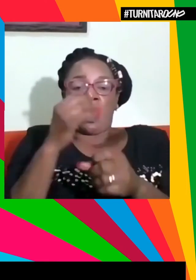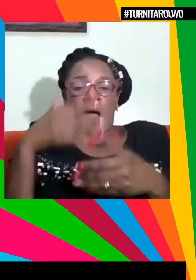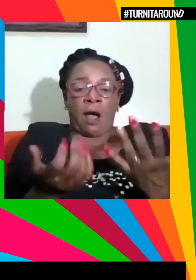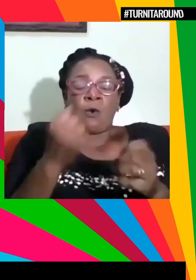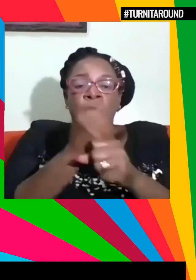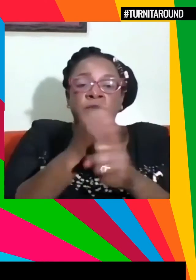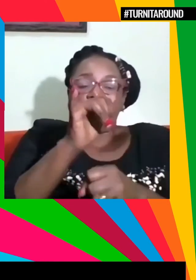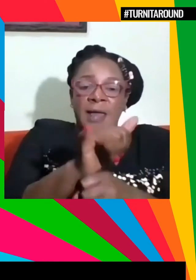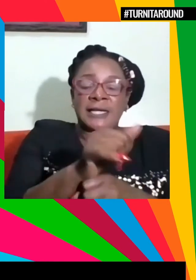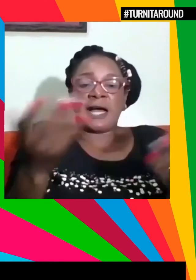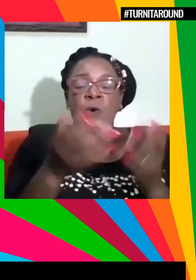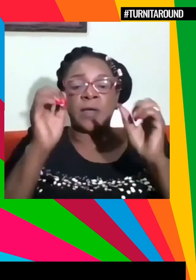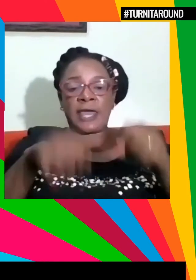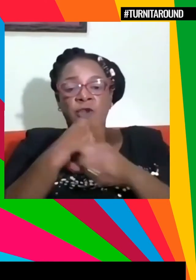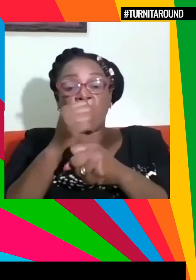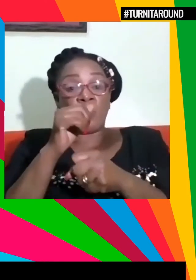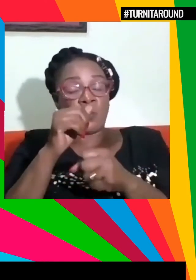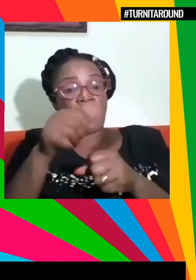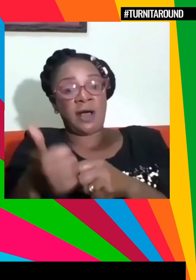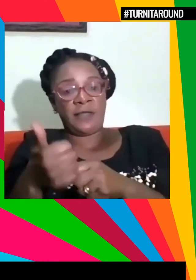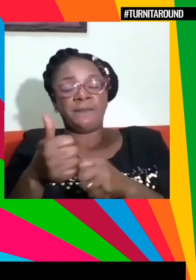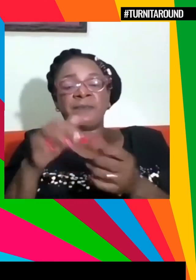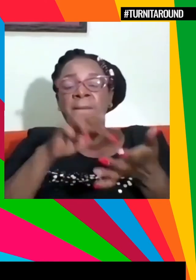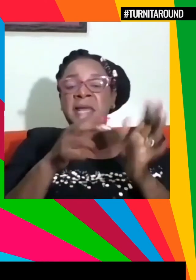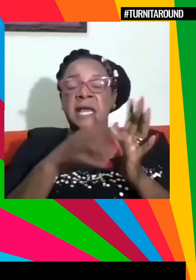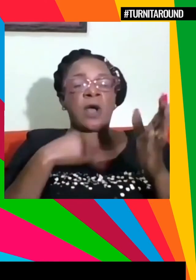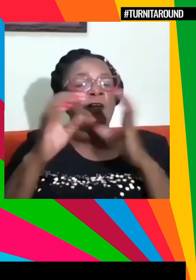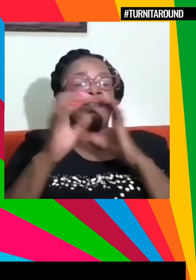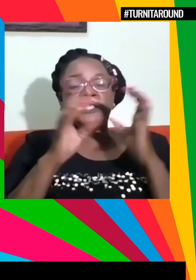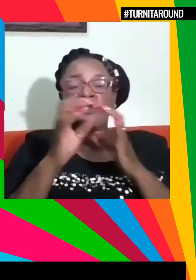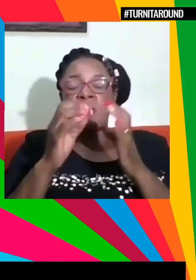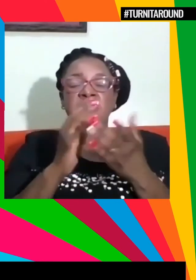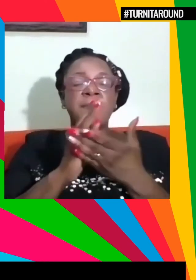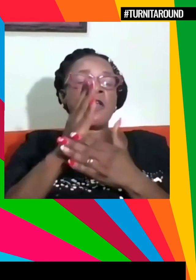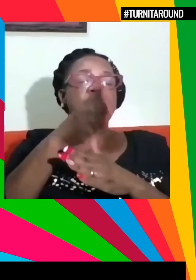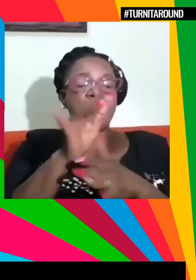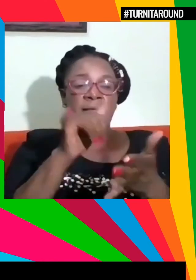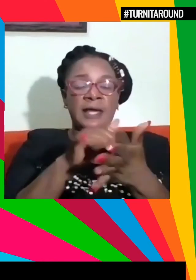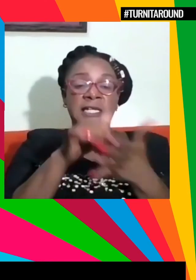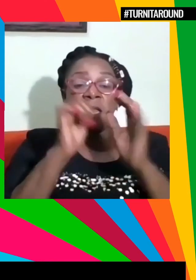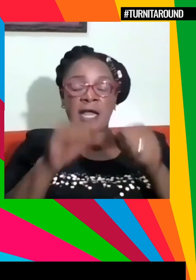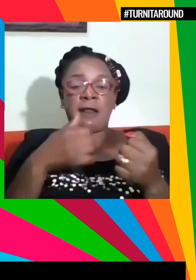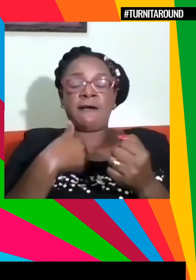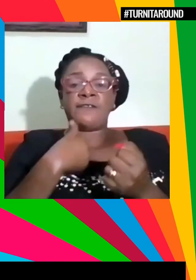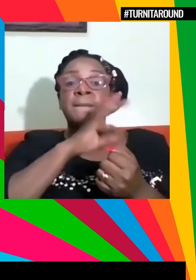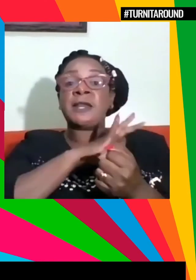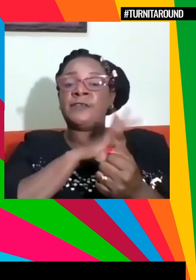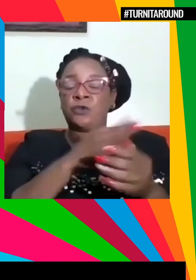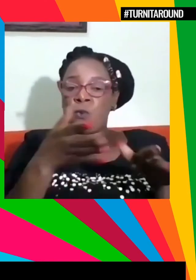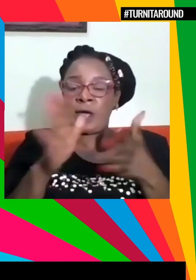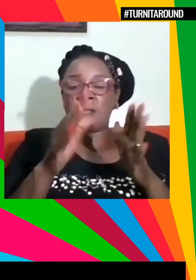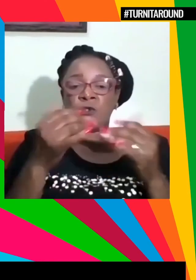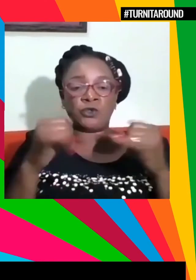that? But the conversations got way beyond that in an unbelievably beneficial way. So it really opened our eyes